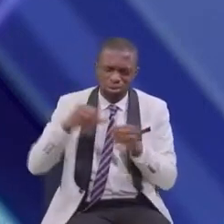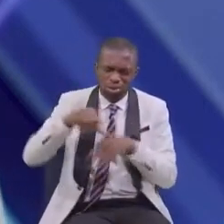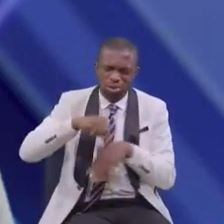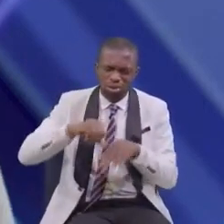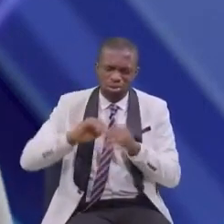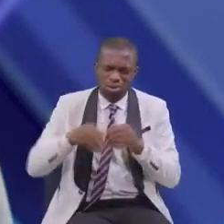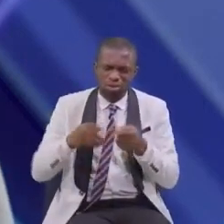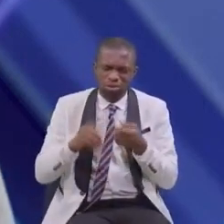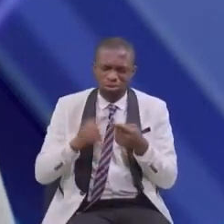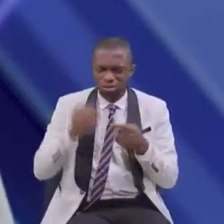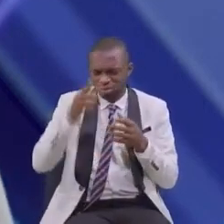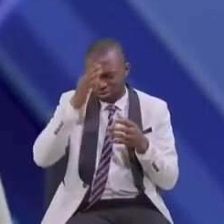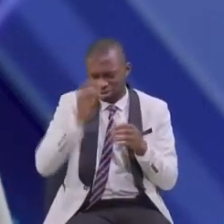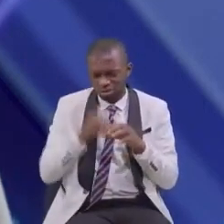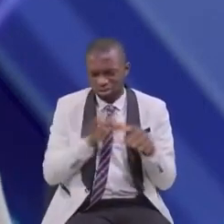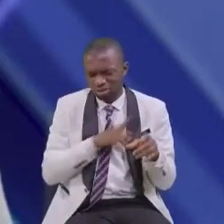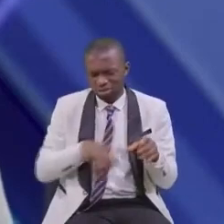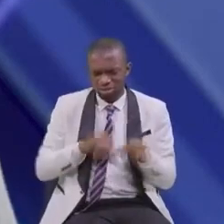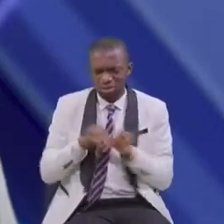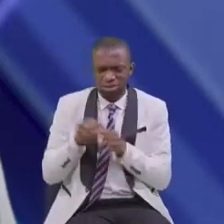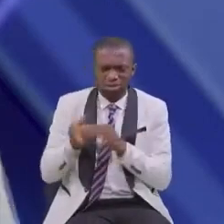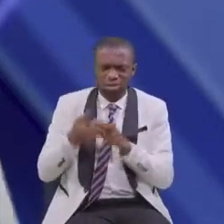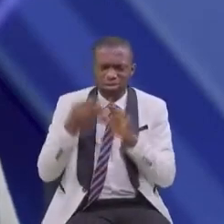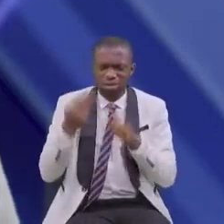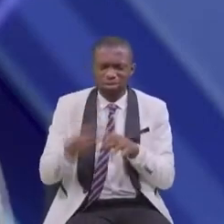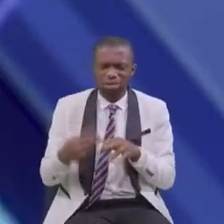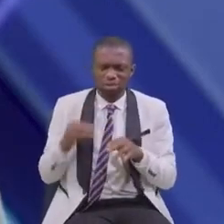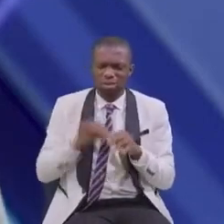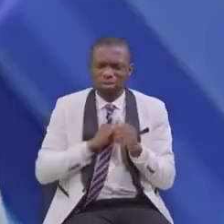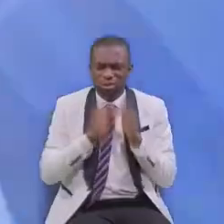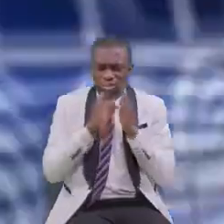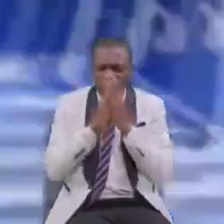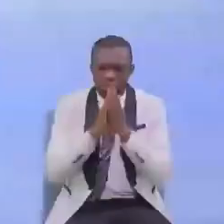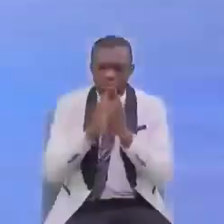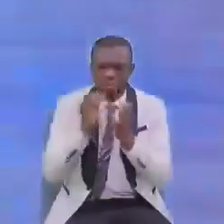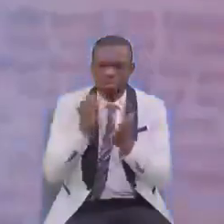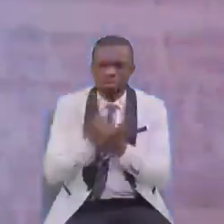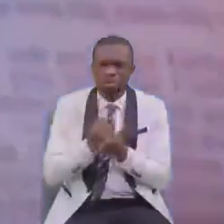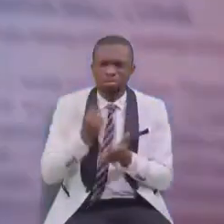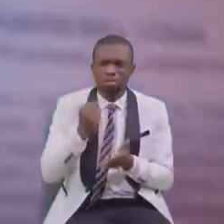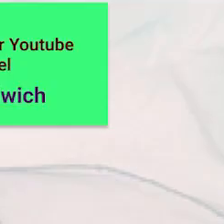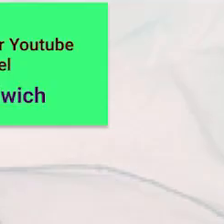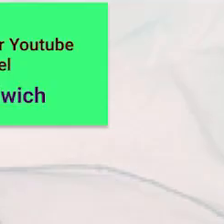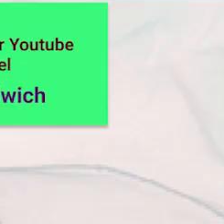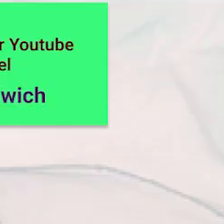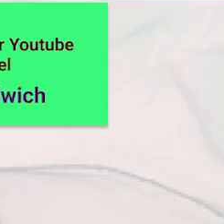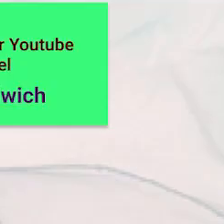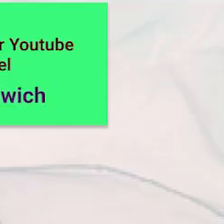him. In Jesus' name, I pray. Amen.